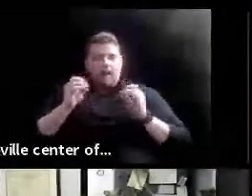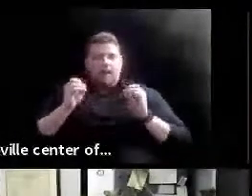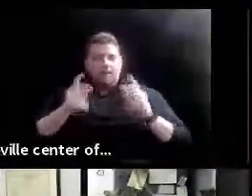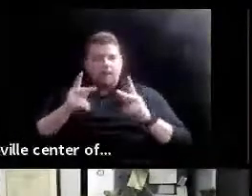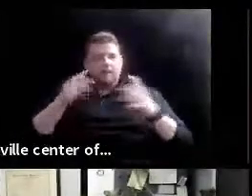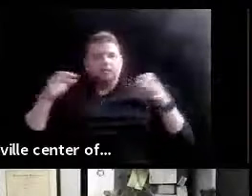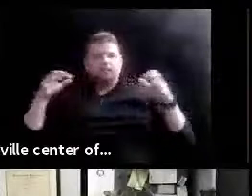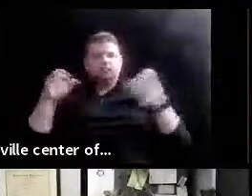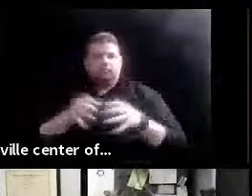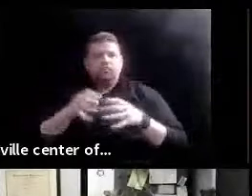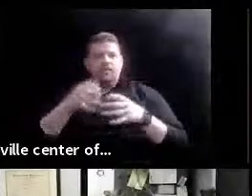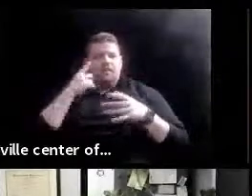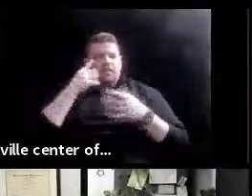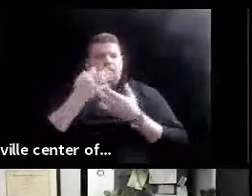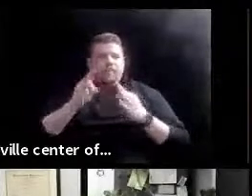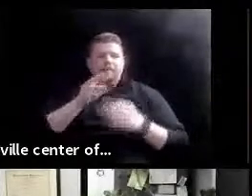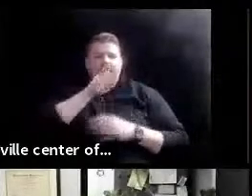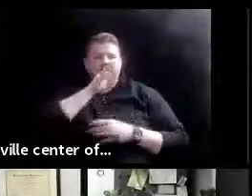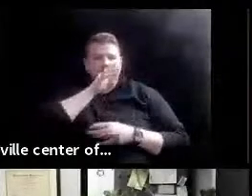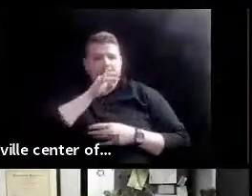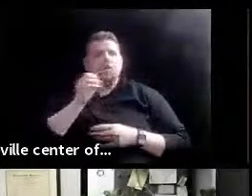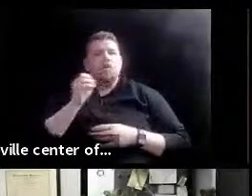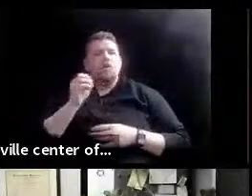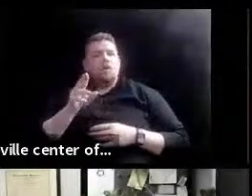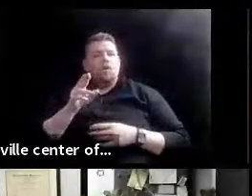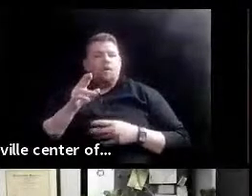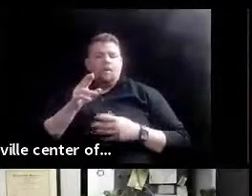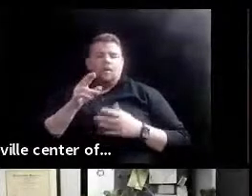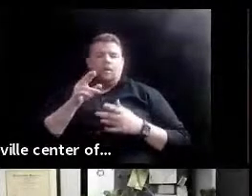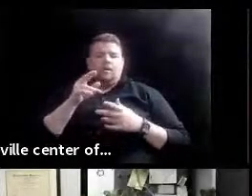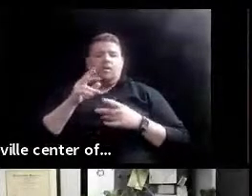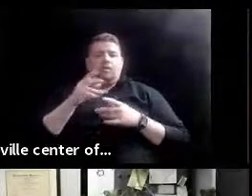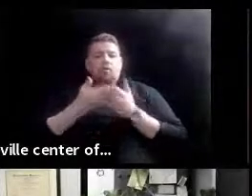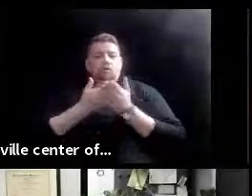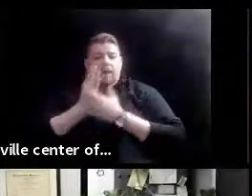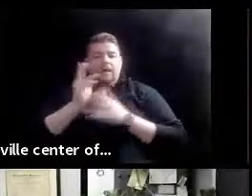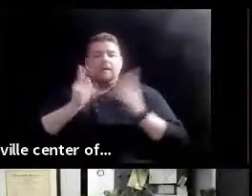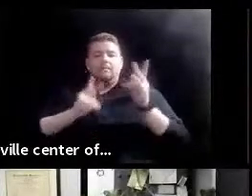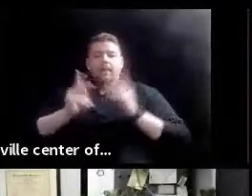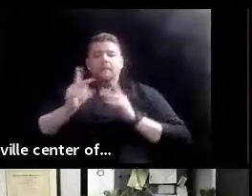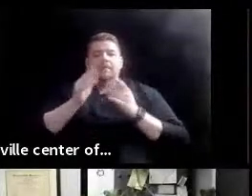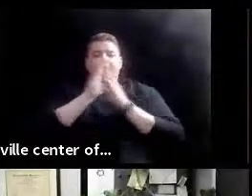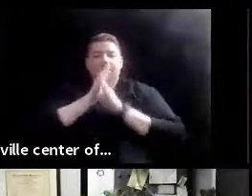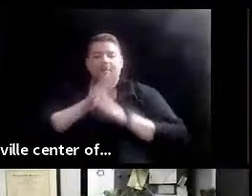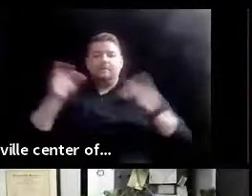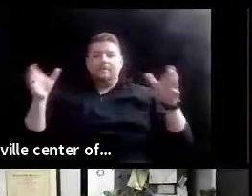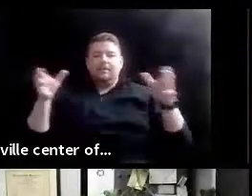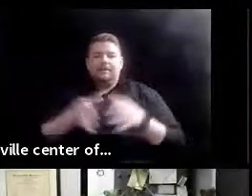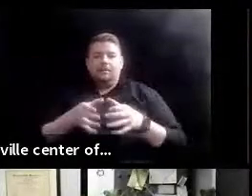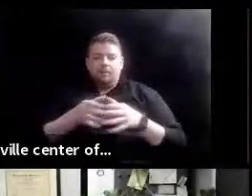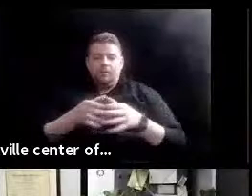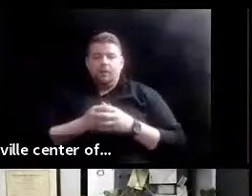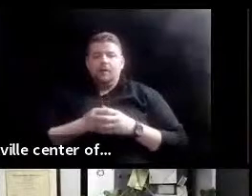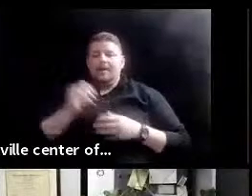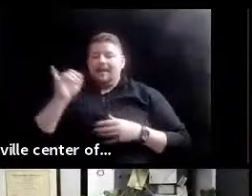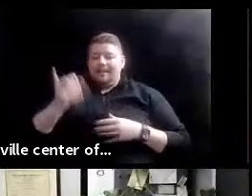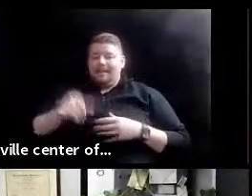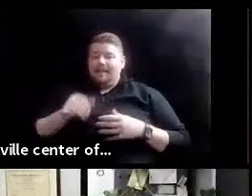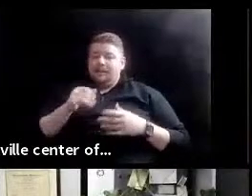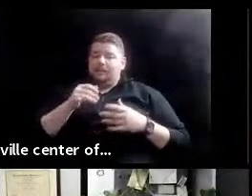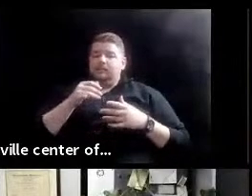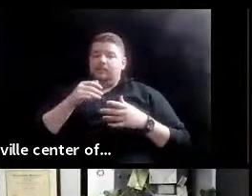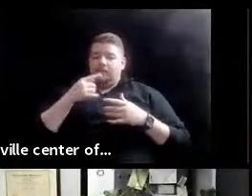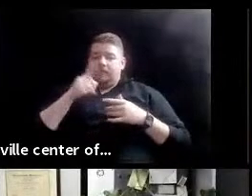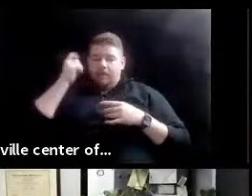abridging the freedom of speech or of the press or of the right to people to peaceably assemble and to petition the government for a